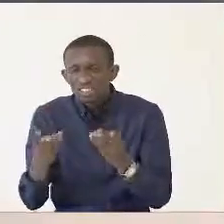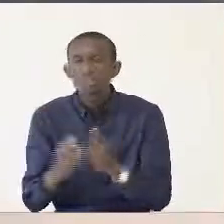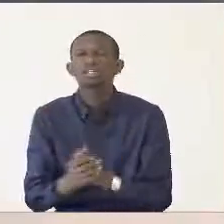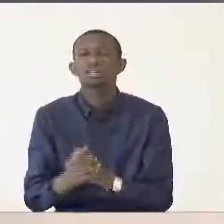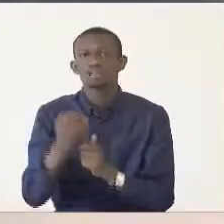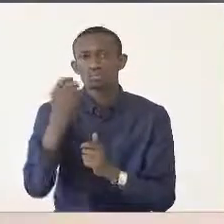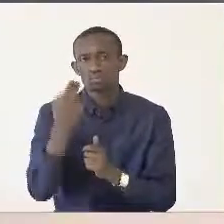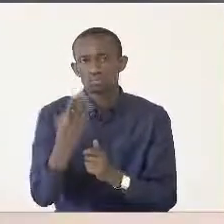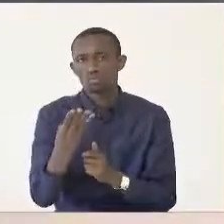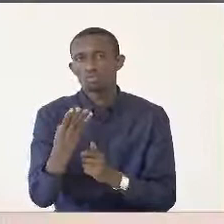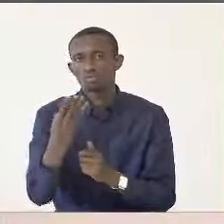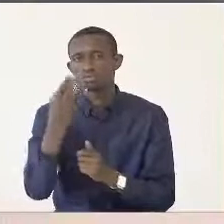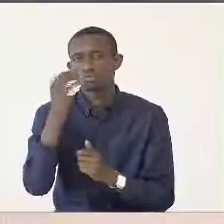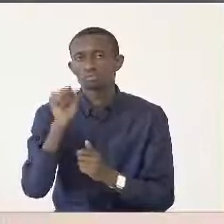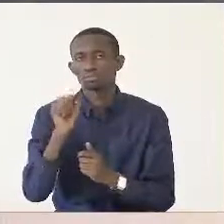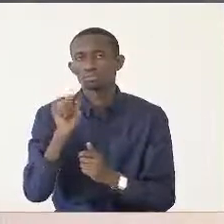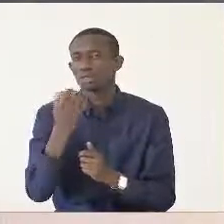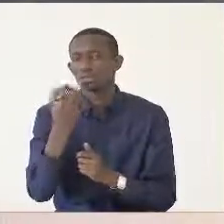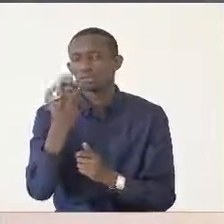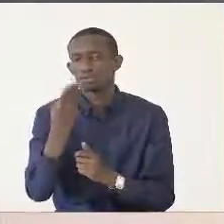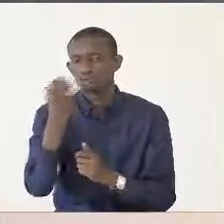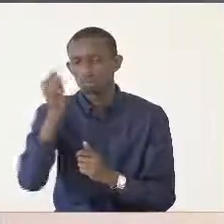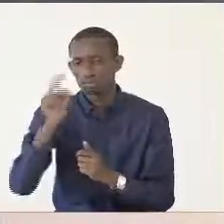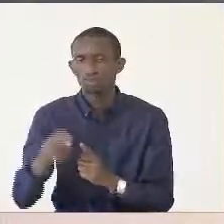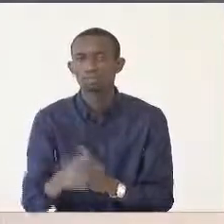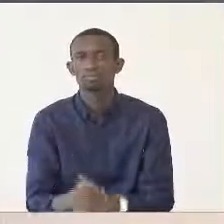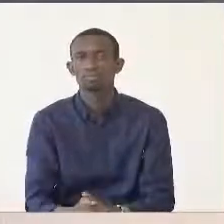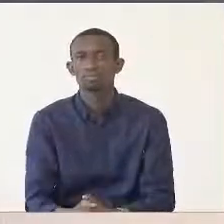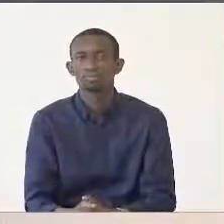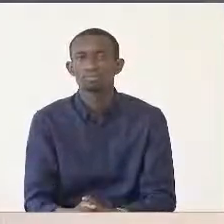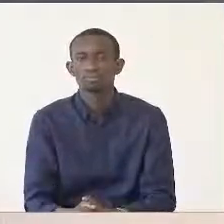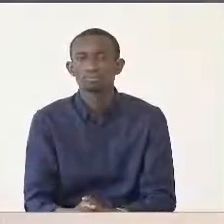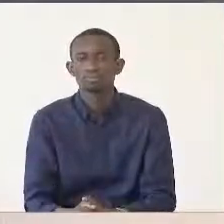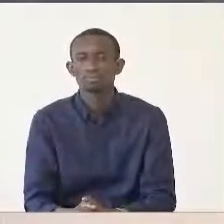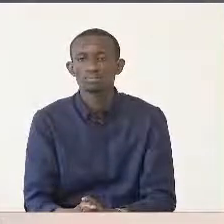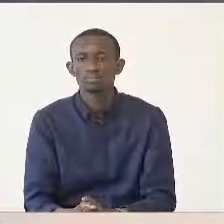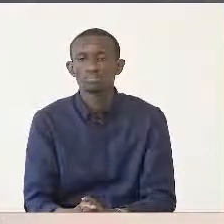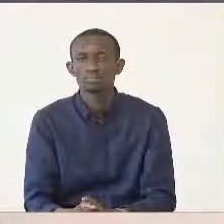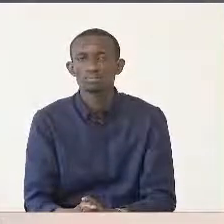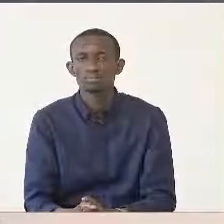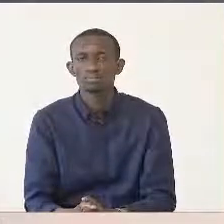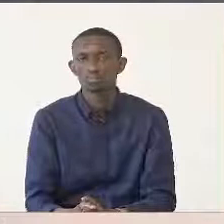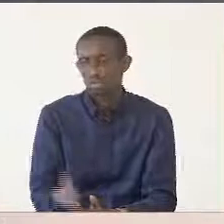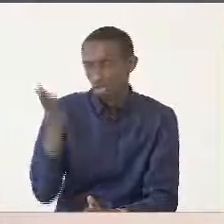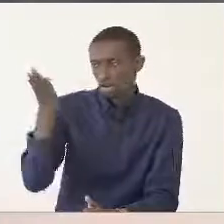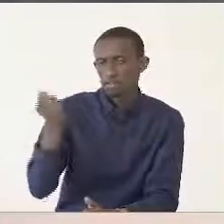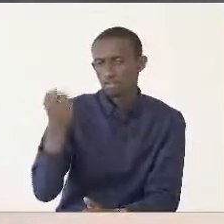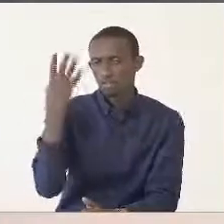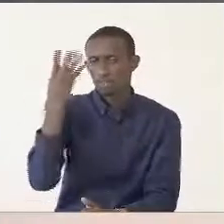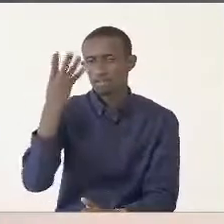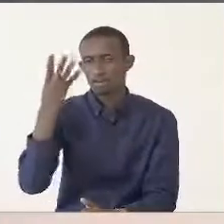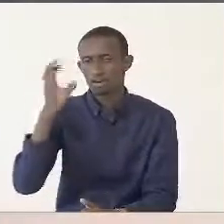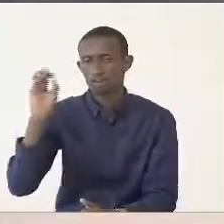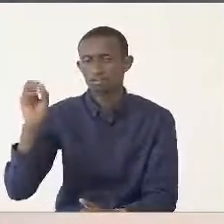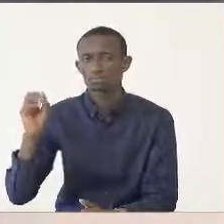45, and then for 3 zeros, right? Here we have the 4 zeros, and this is